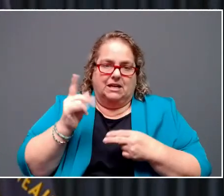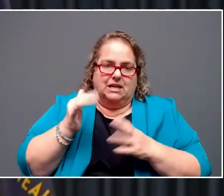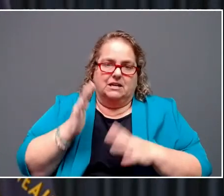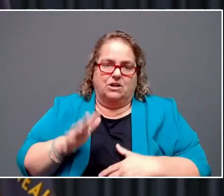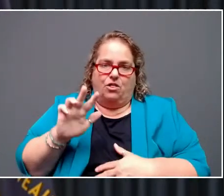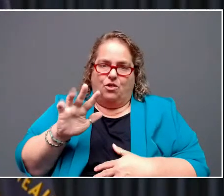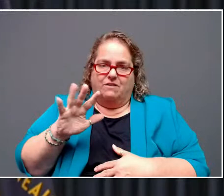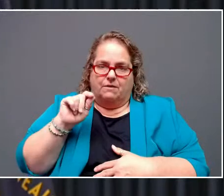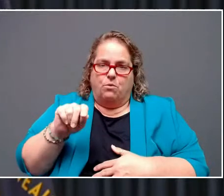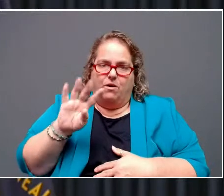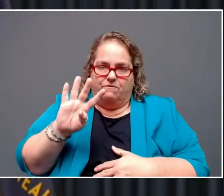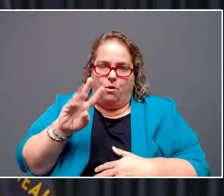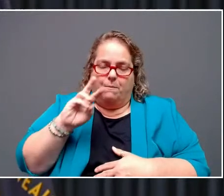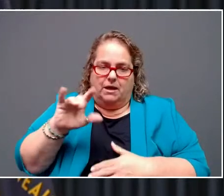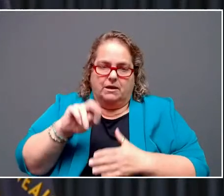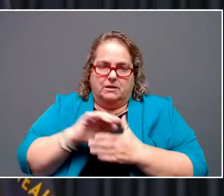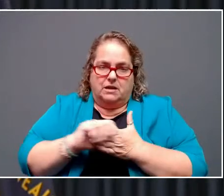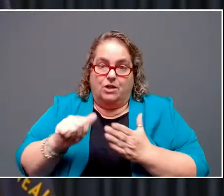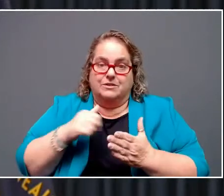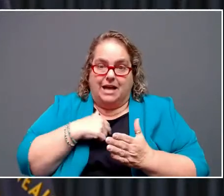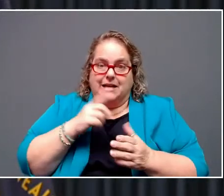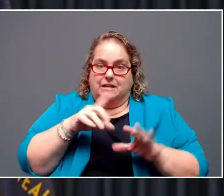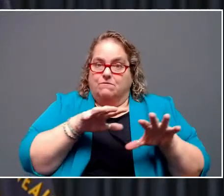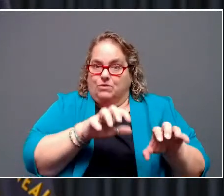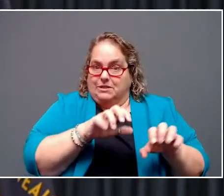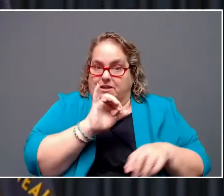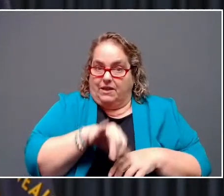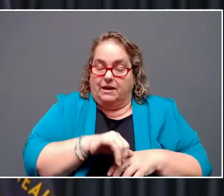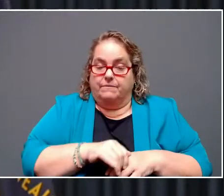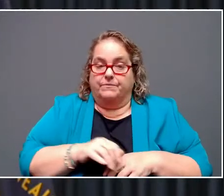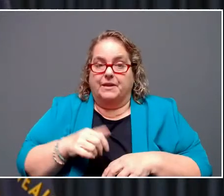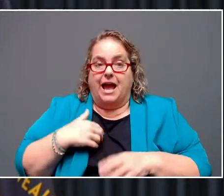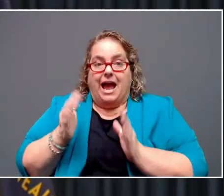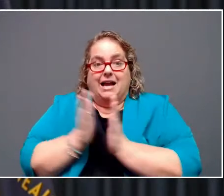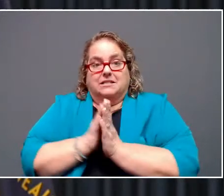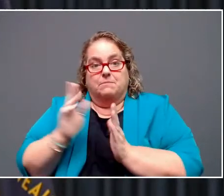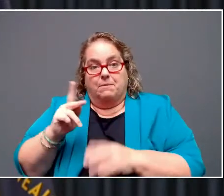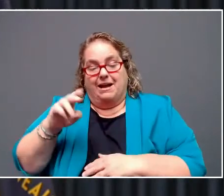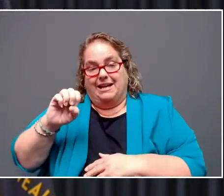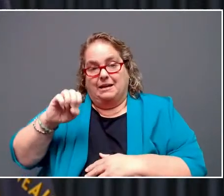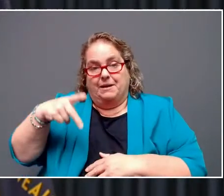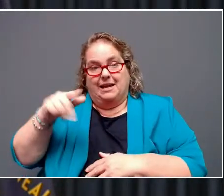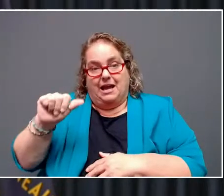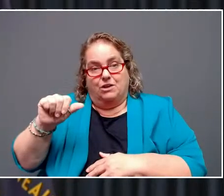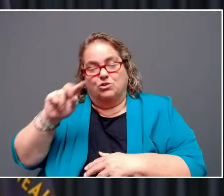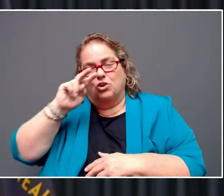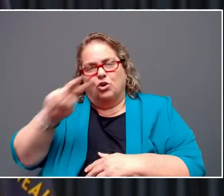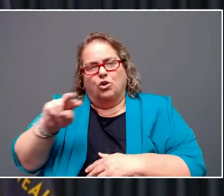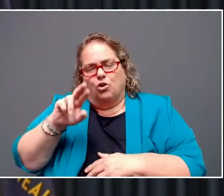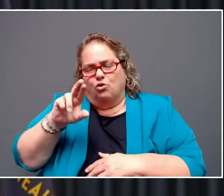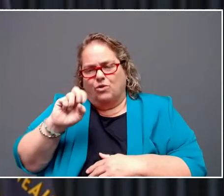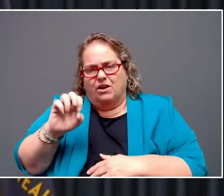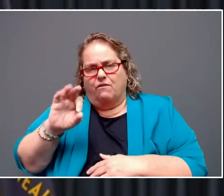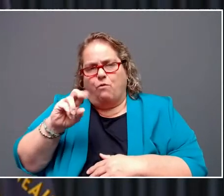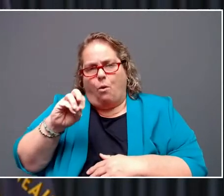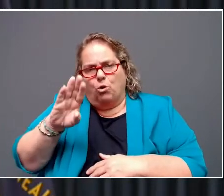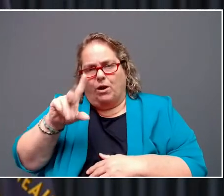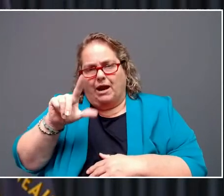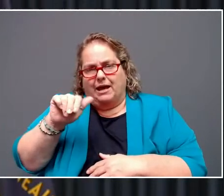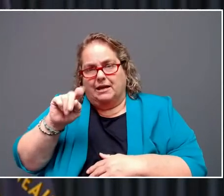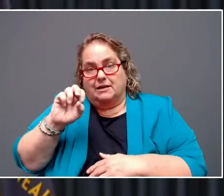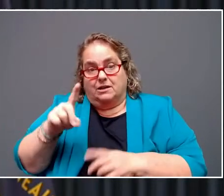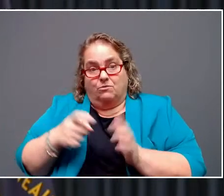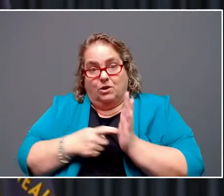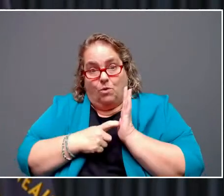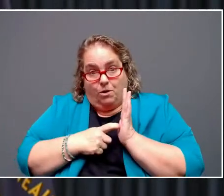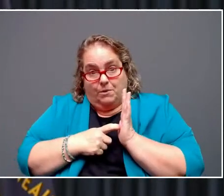top administrators in the EPA to look at the reformulated fuel requirement and to suspend it at least in the near term. They've said no,